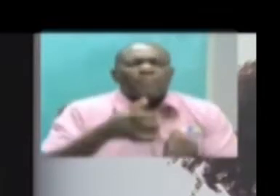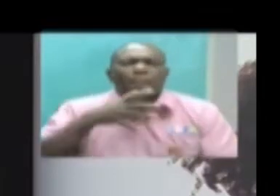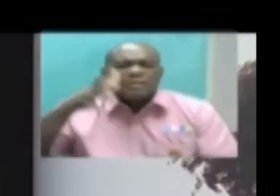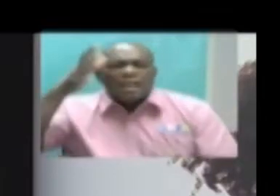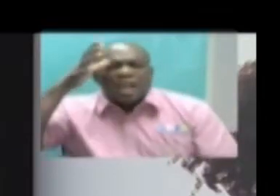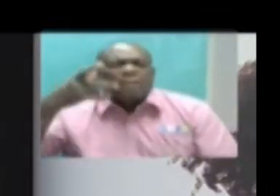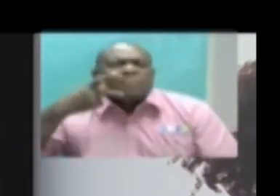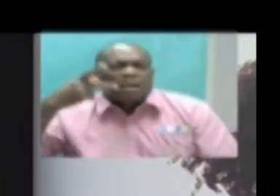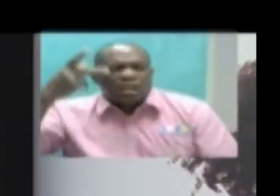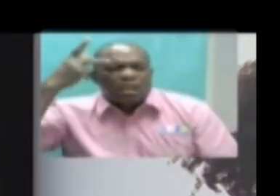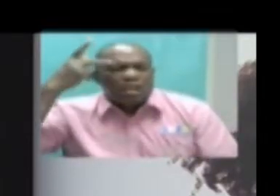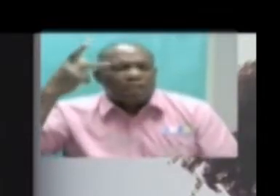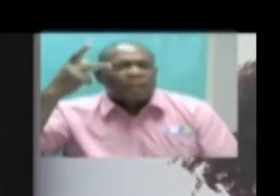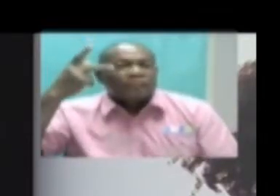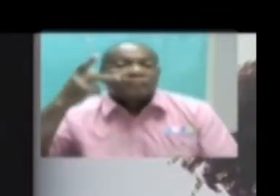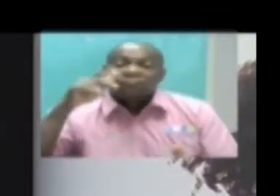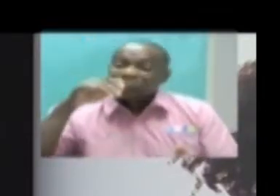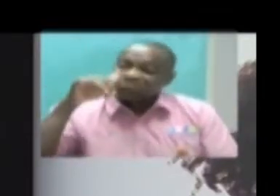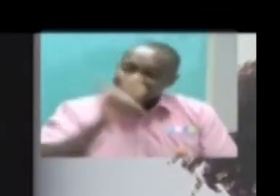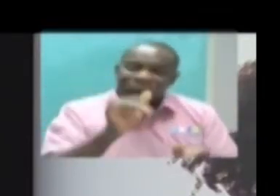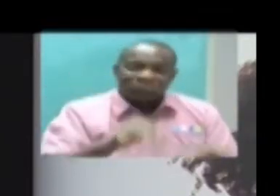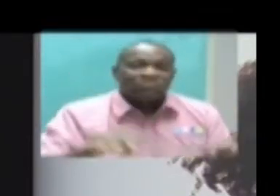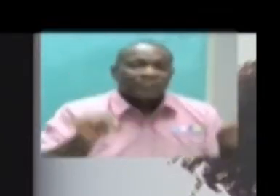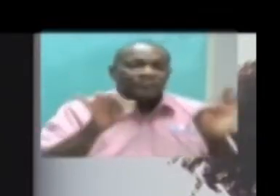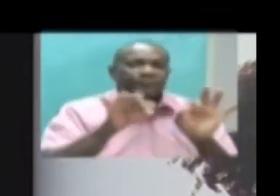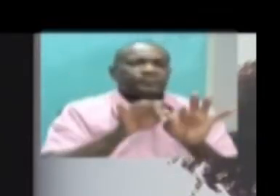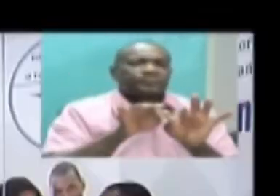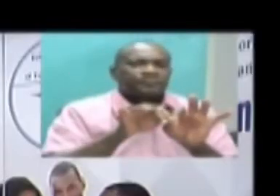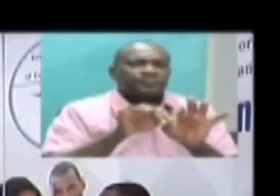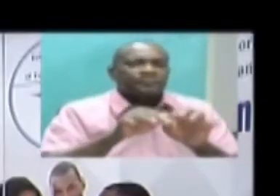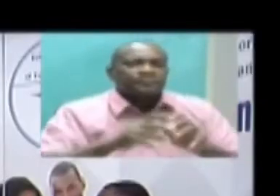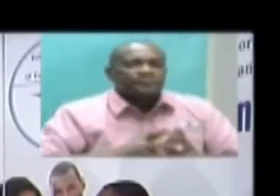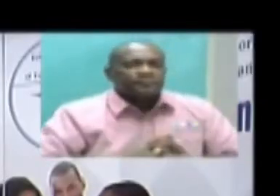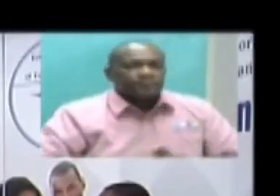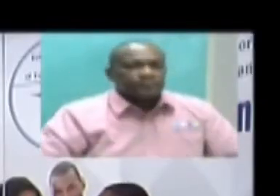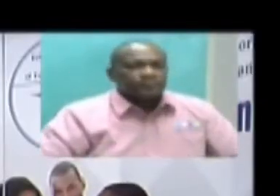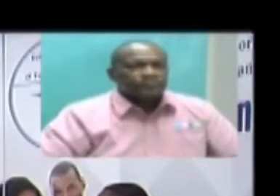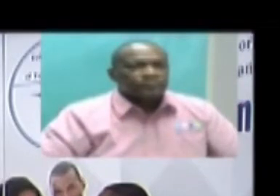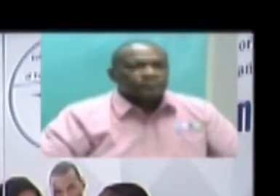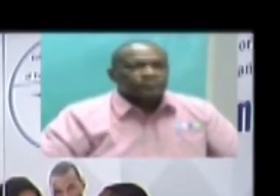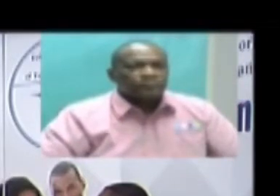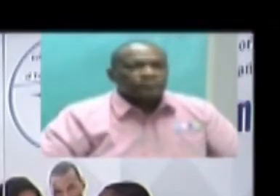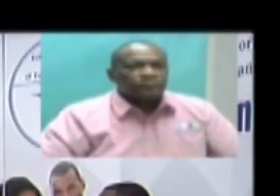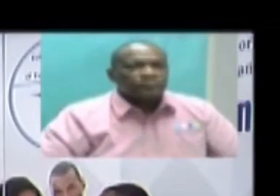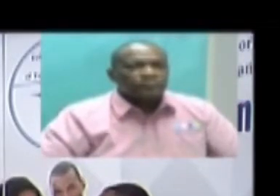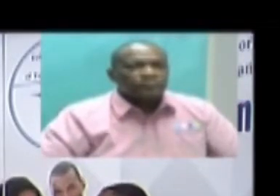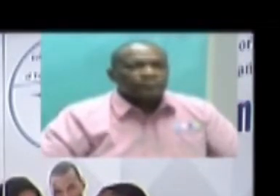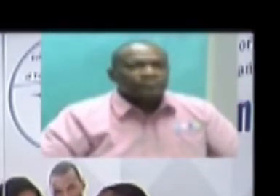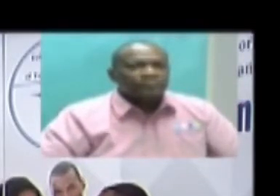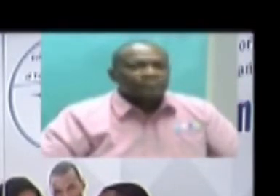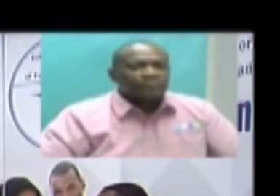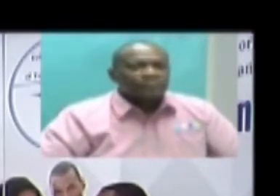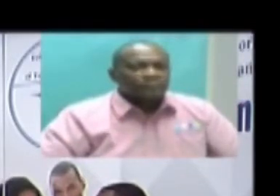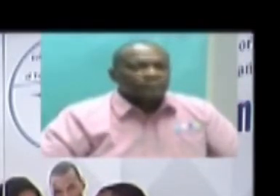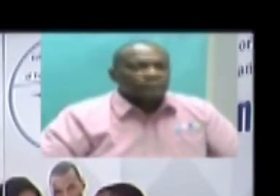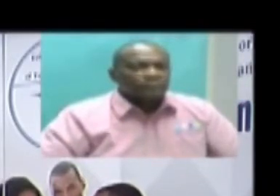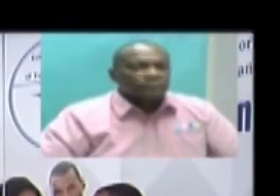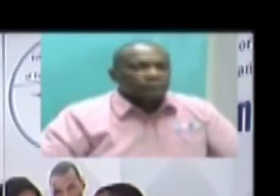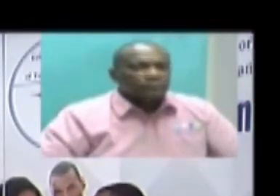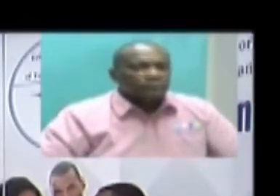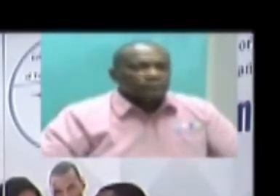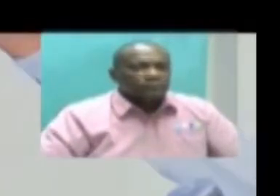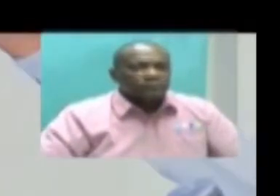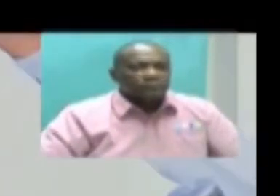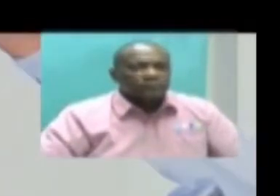not the internet. And I'm willing to stop there. Before Wendell tell me I go too fast. Thank you very